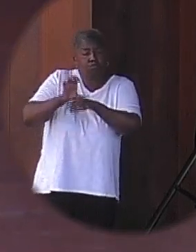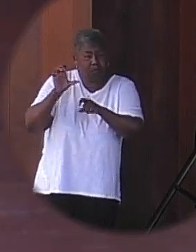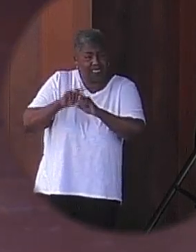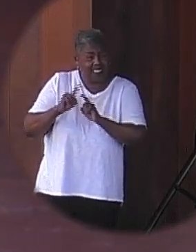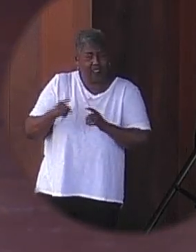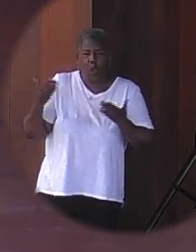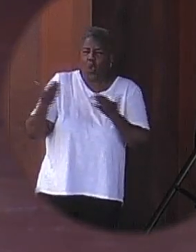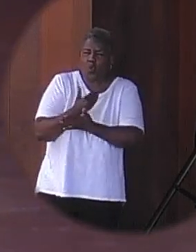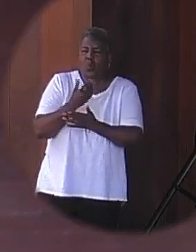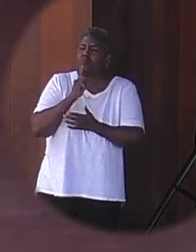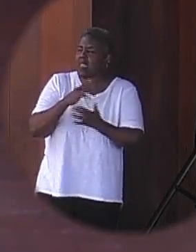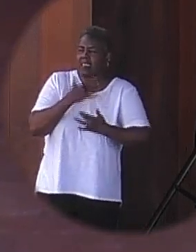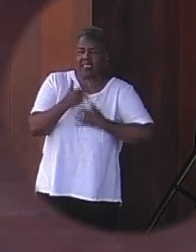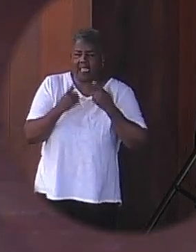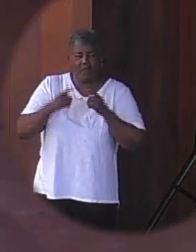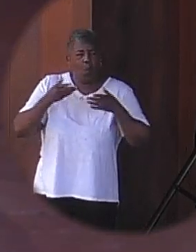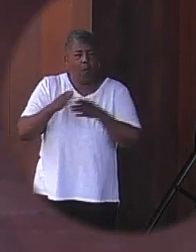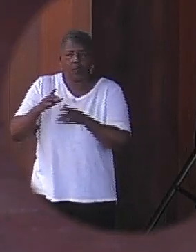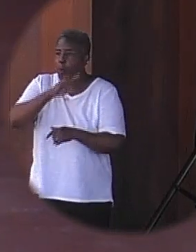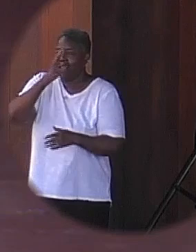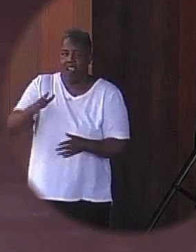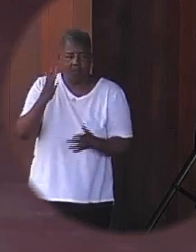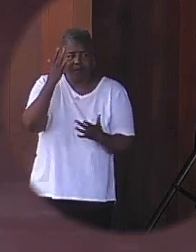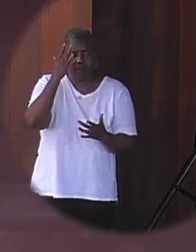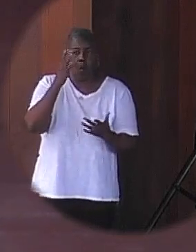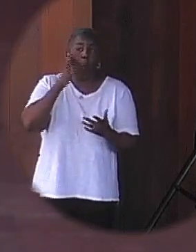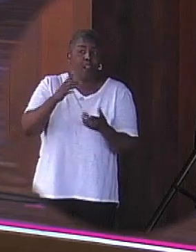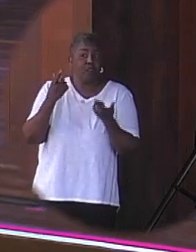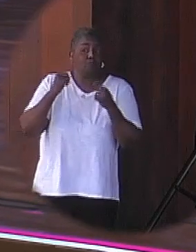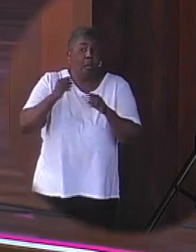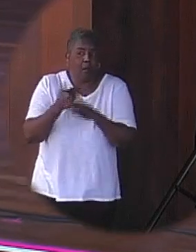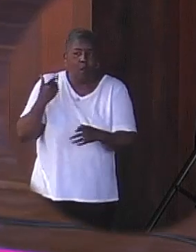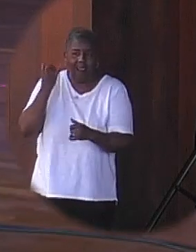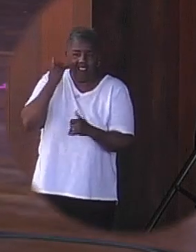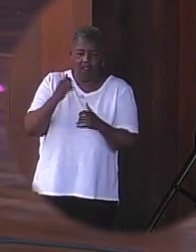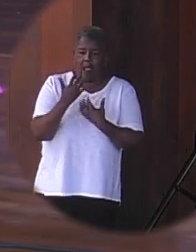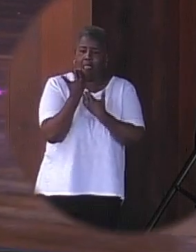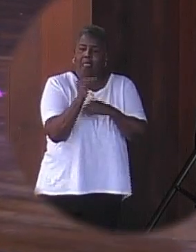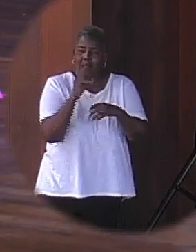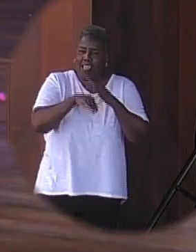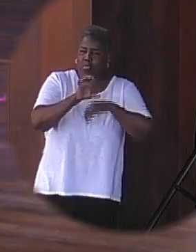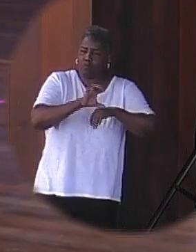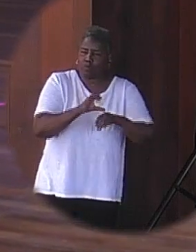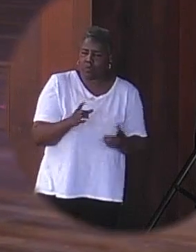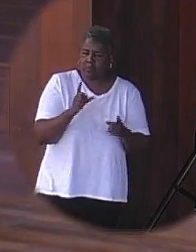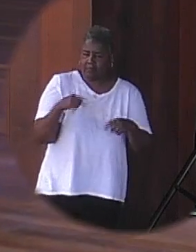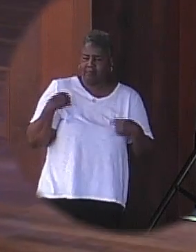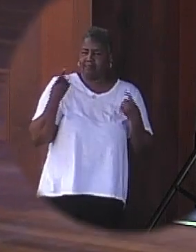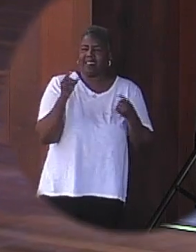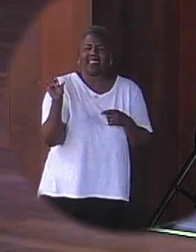in some new and exciting ways that we never would have tried had we just been confined to what we'd always